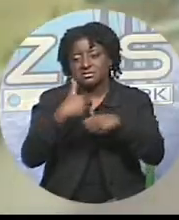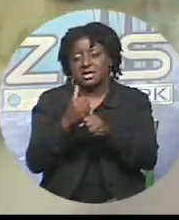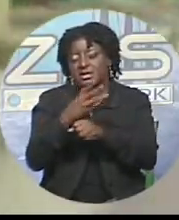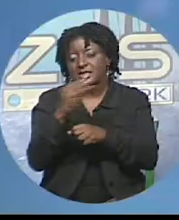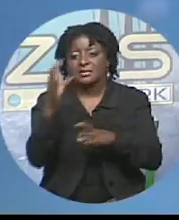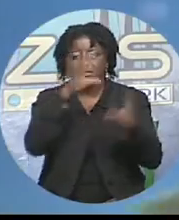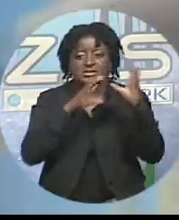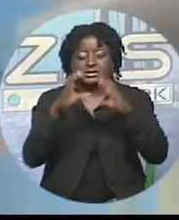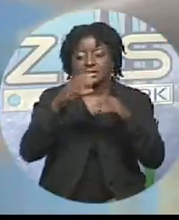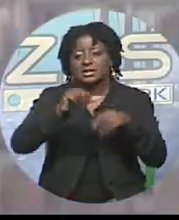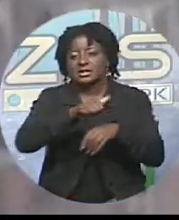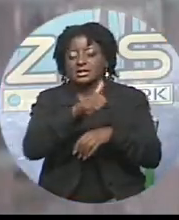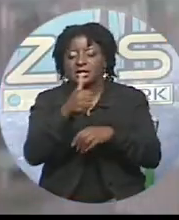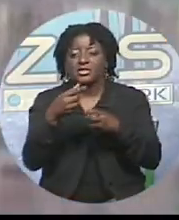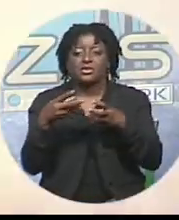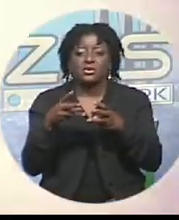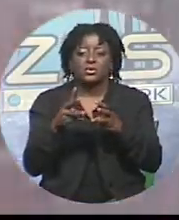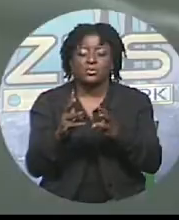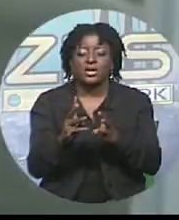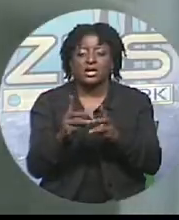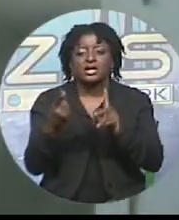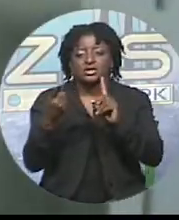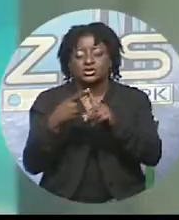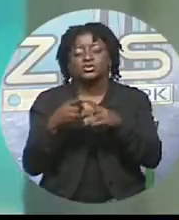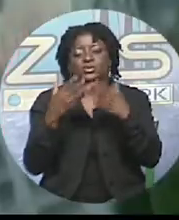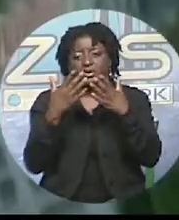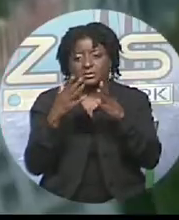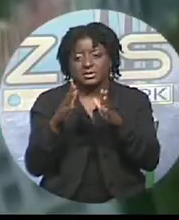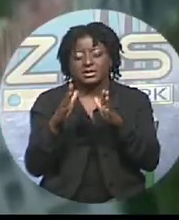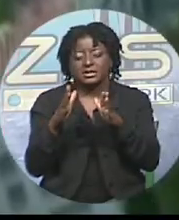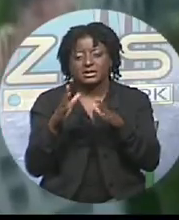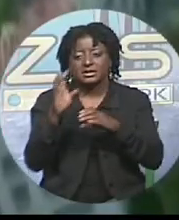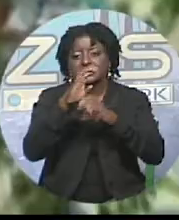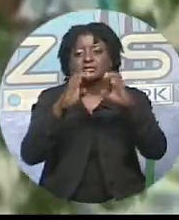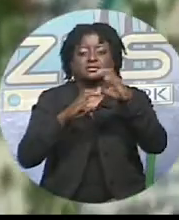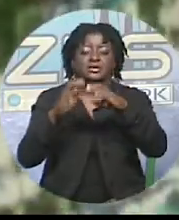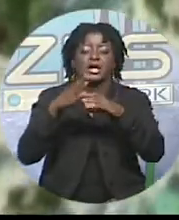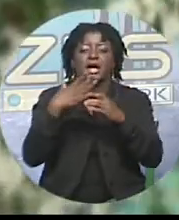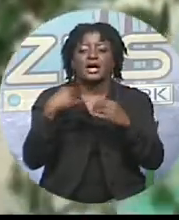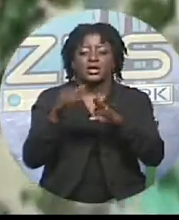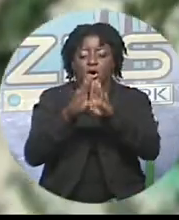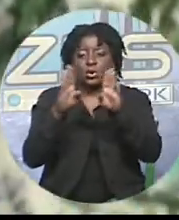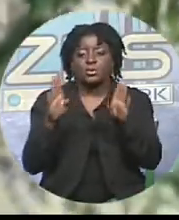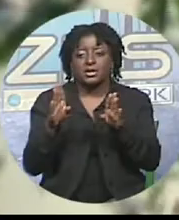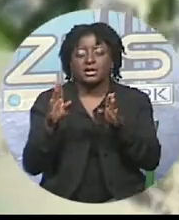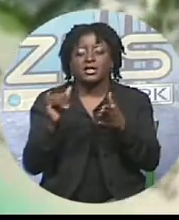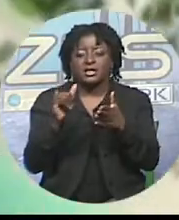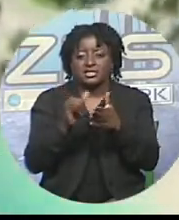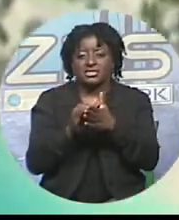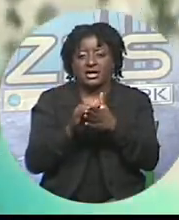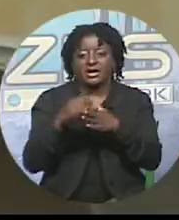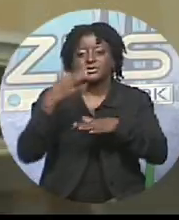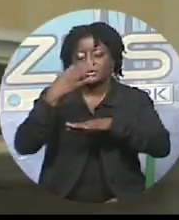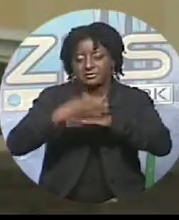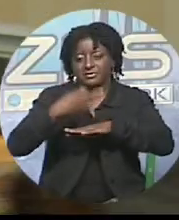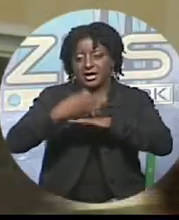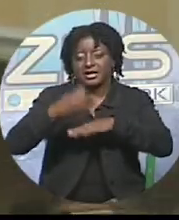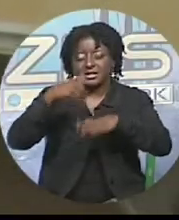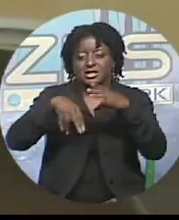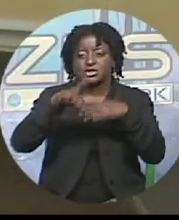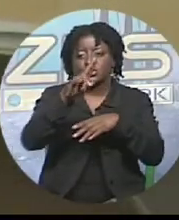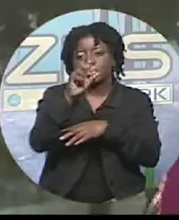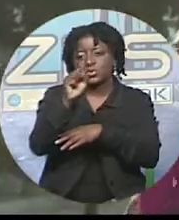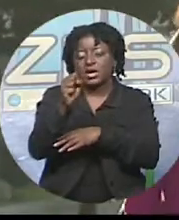to completion and opening the Bahamian Riviera. That best option was to file in the U.S. courts and soon, here in the Supreme